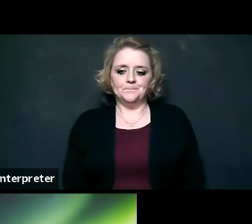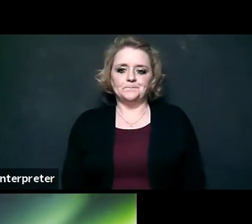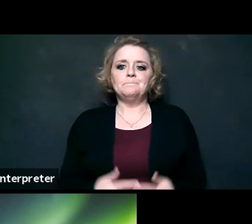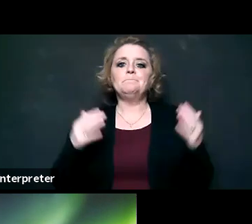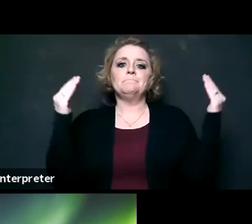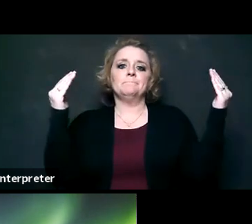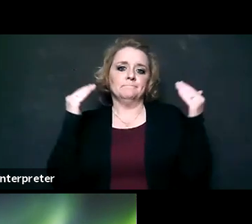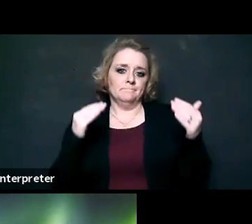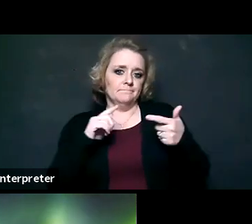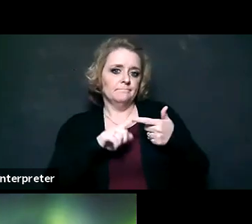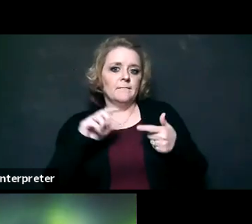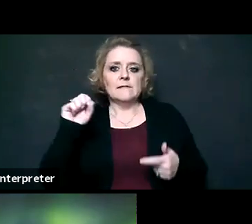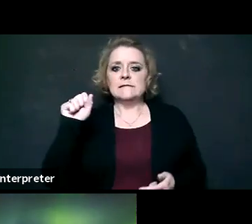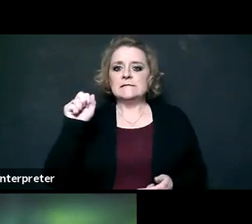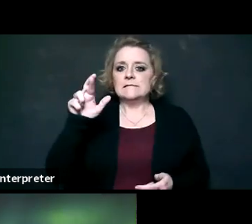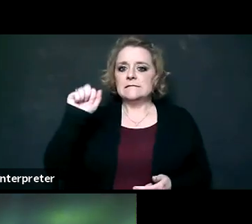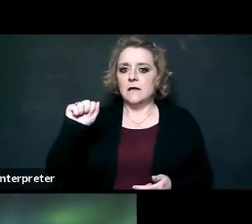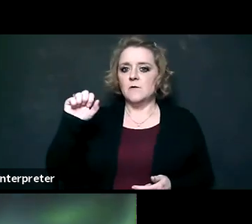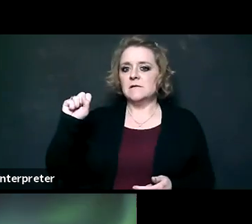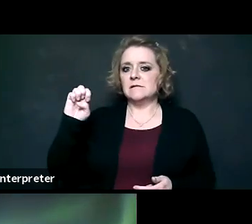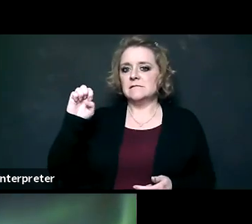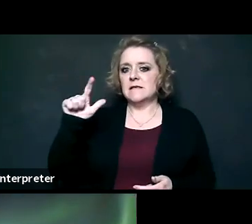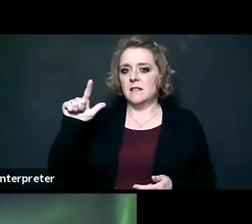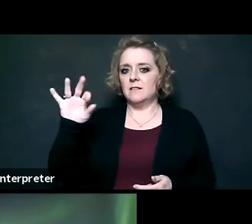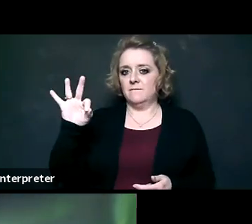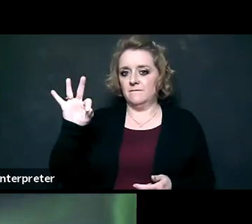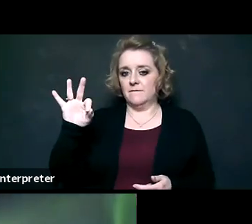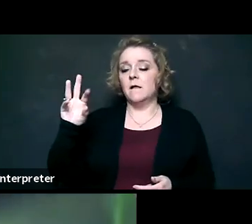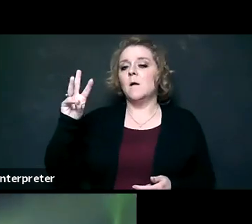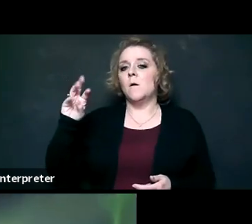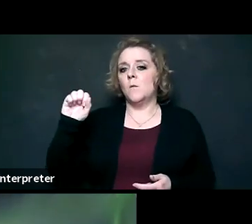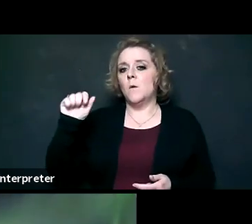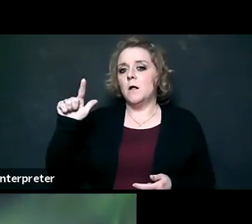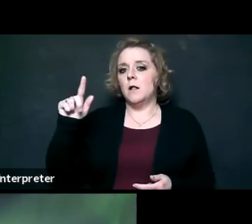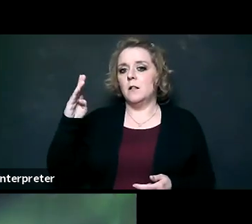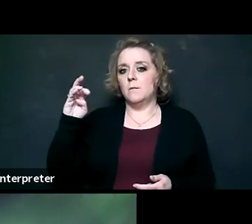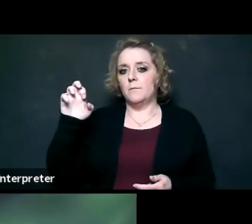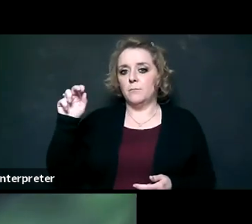Okay, now we have Sarah Self-Walberg with Texas Tech University Public Media.